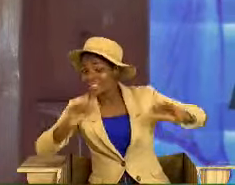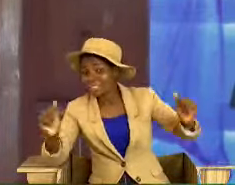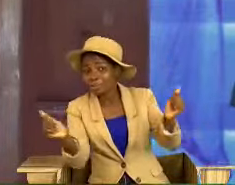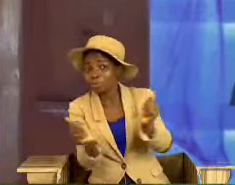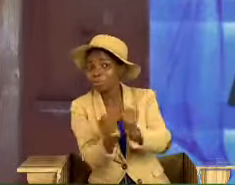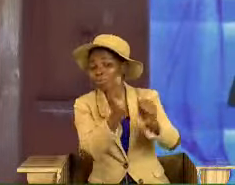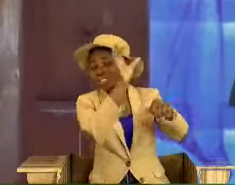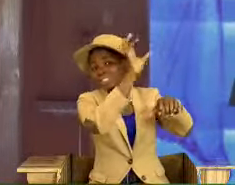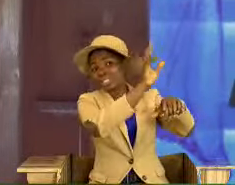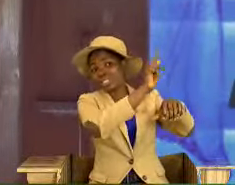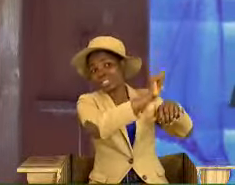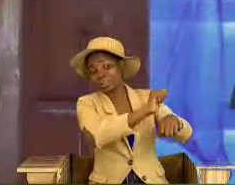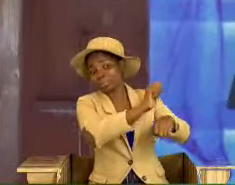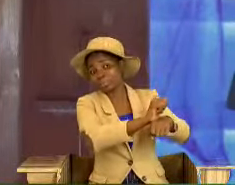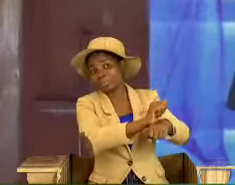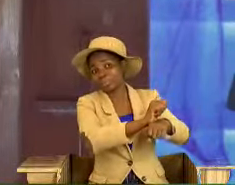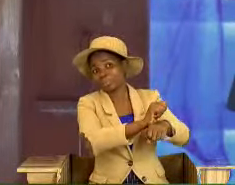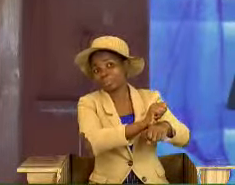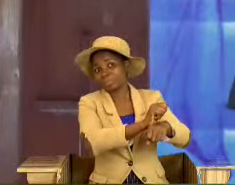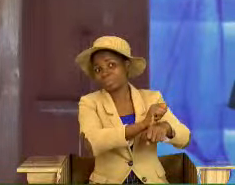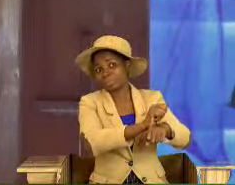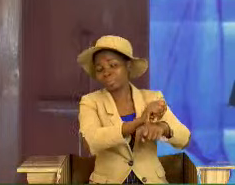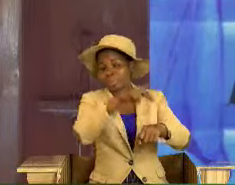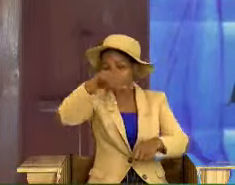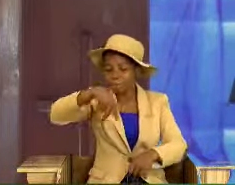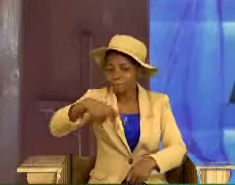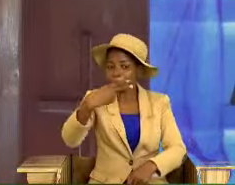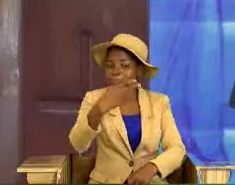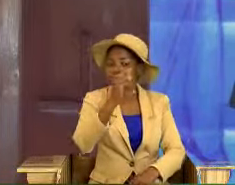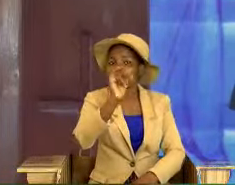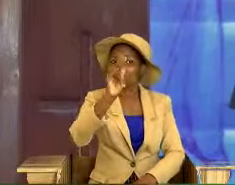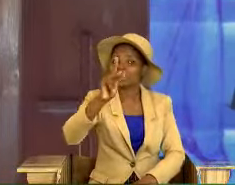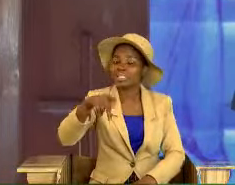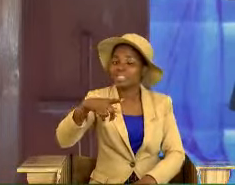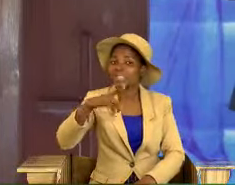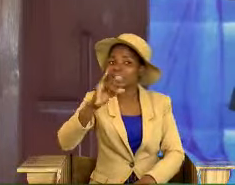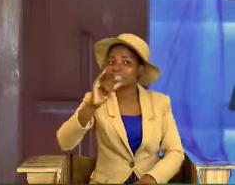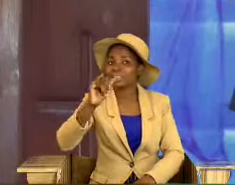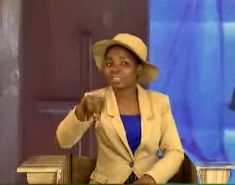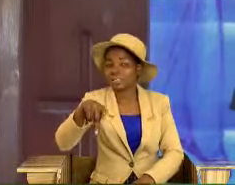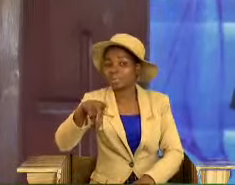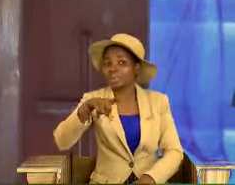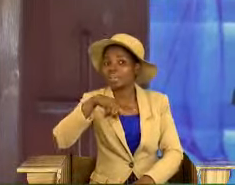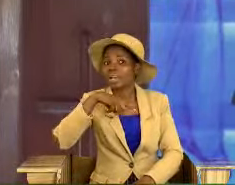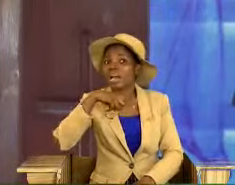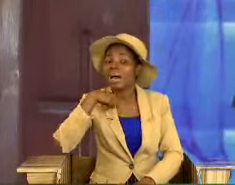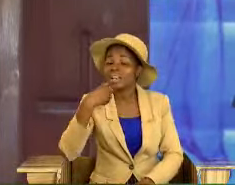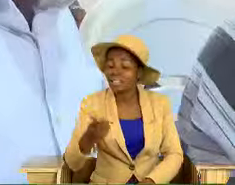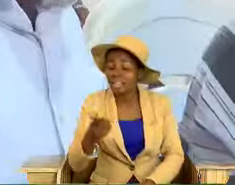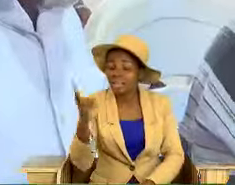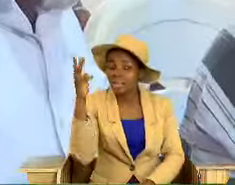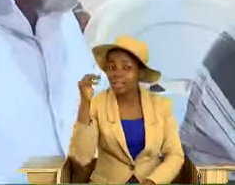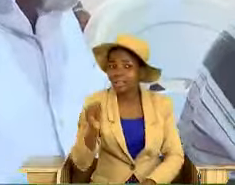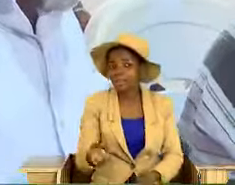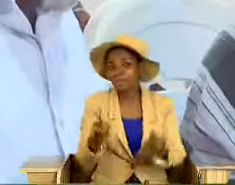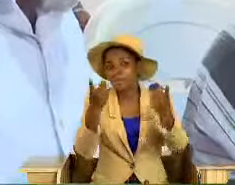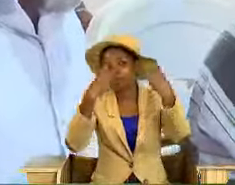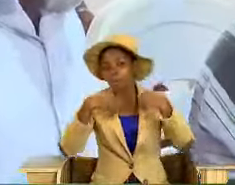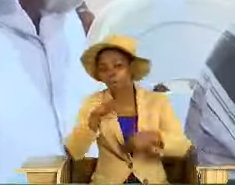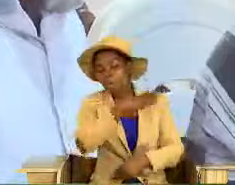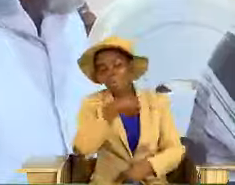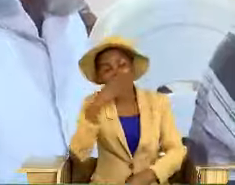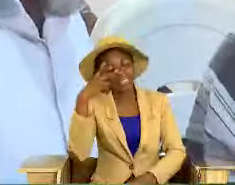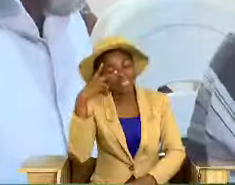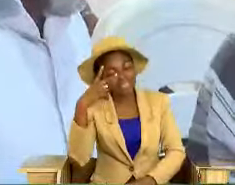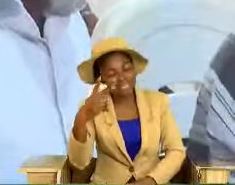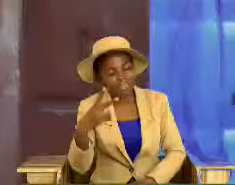the capital Philip answered come and see